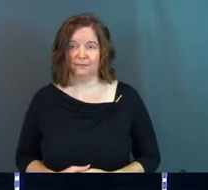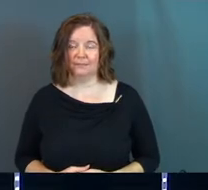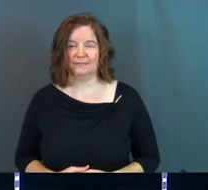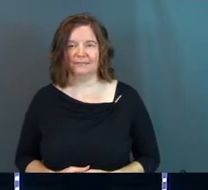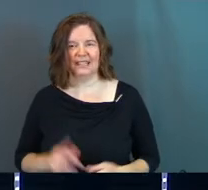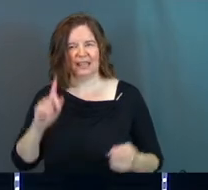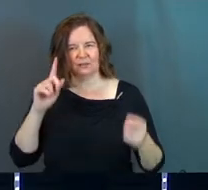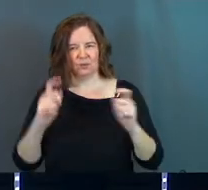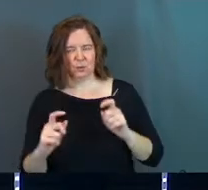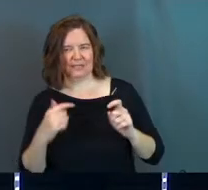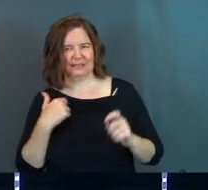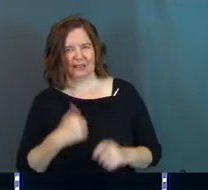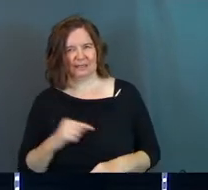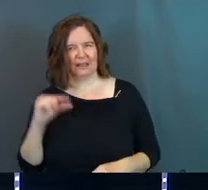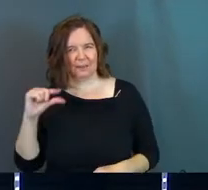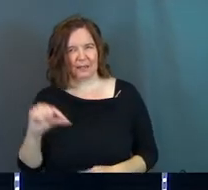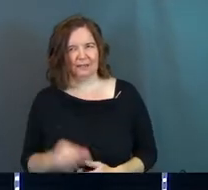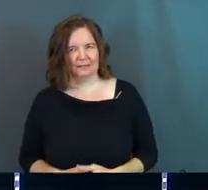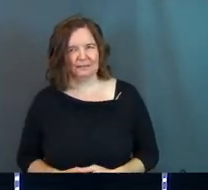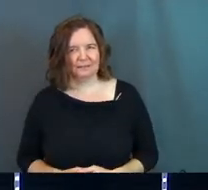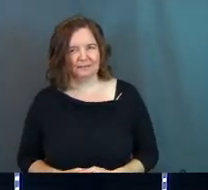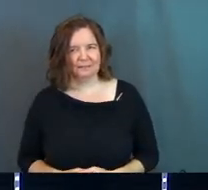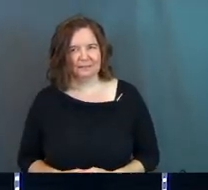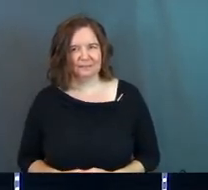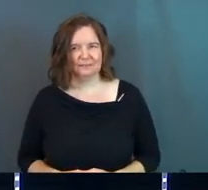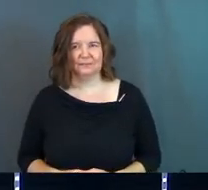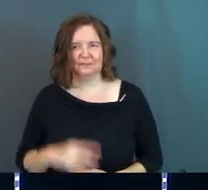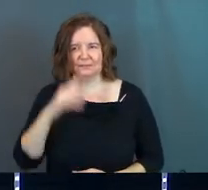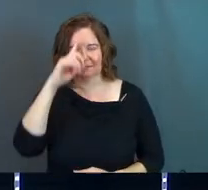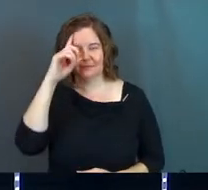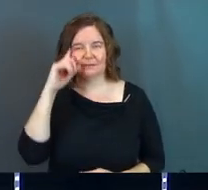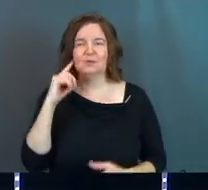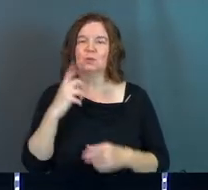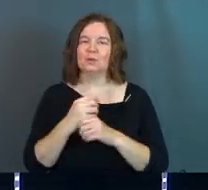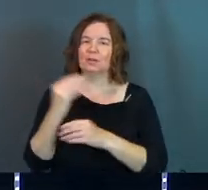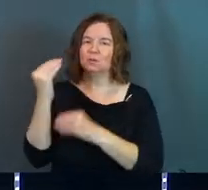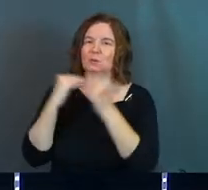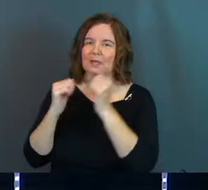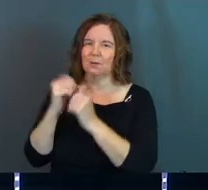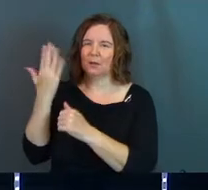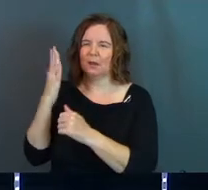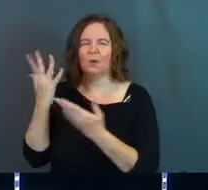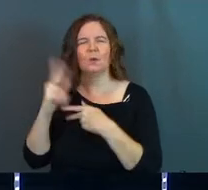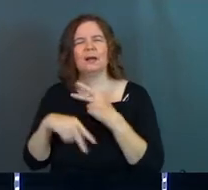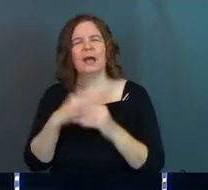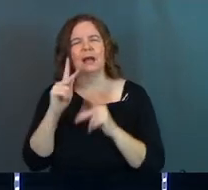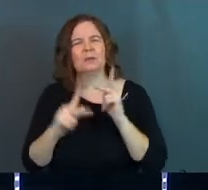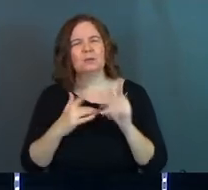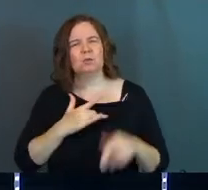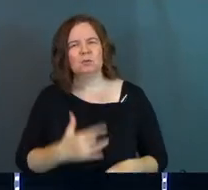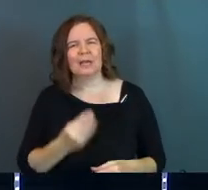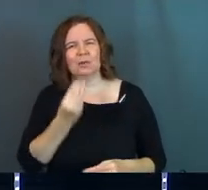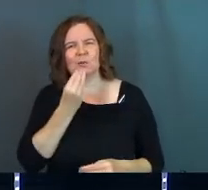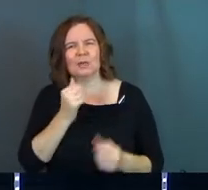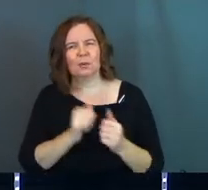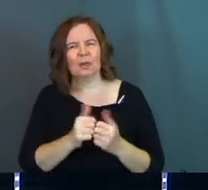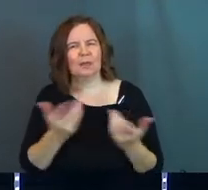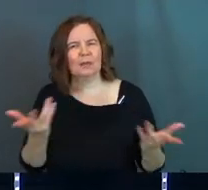It tweaks us a little bit. Get to eat with God. What kind of people do you eat with?